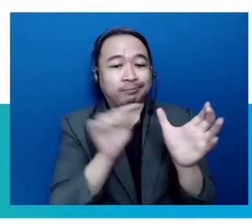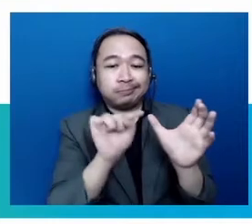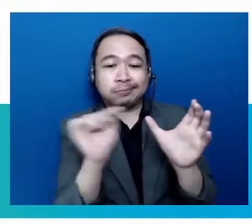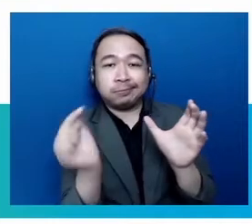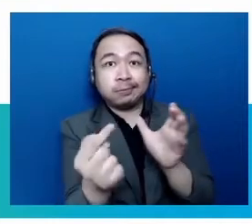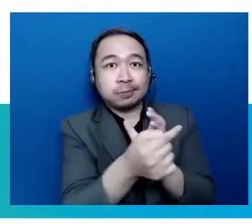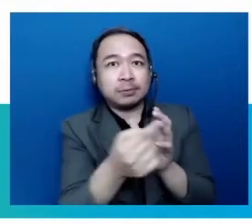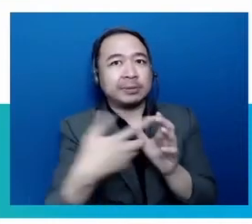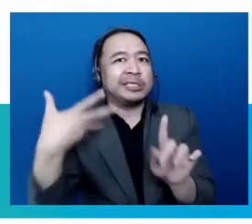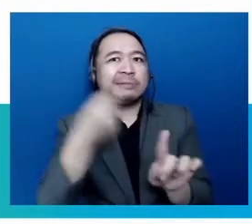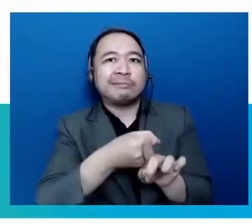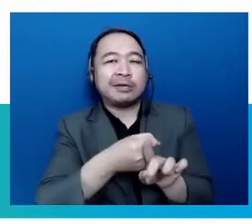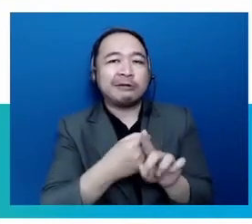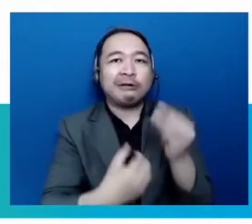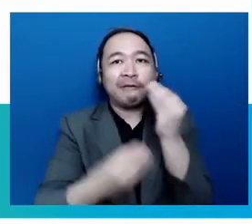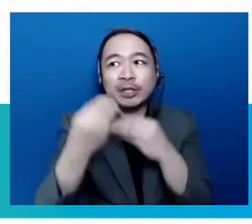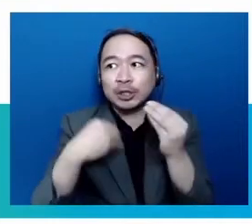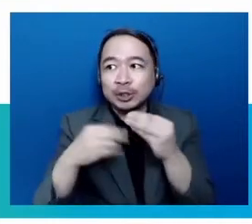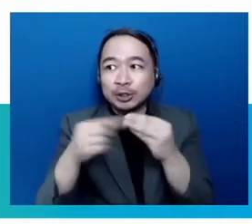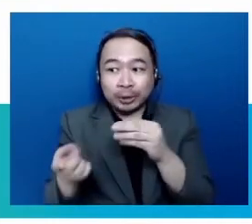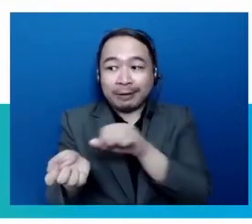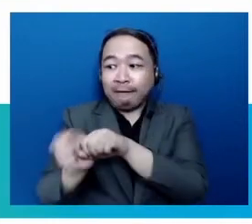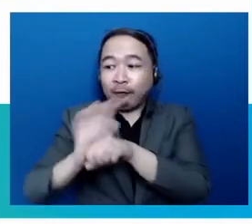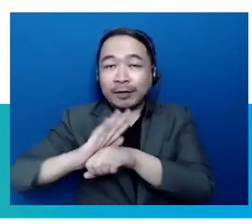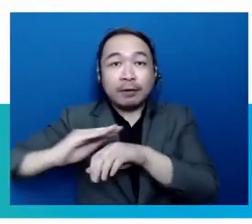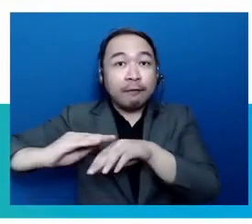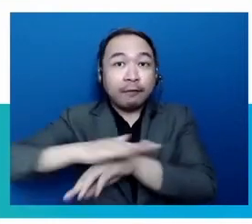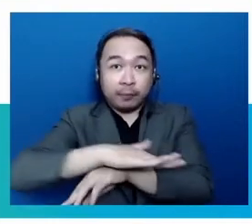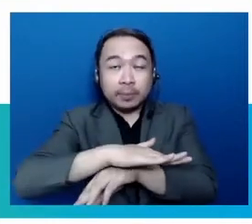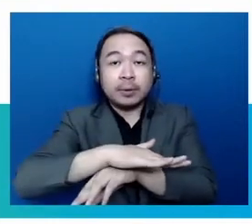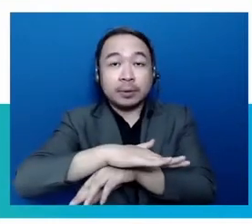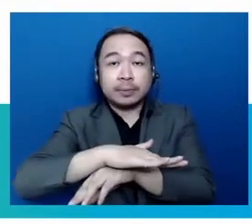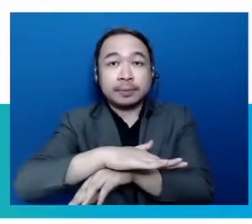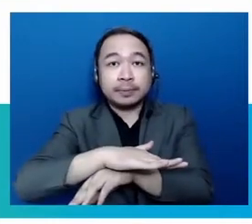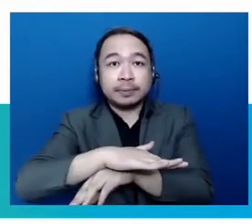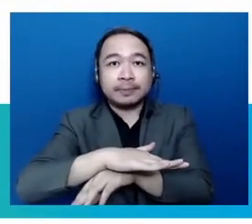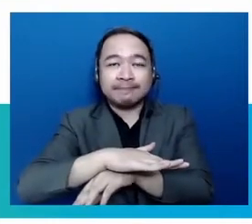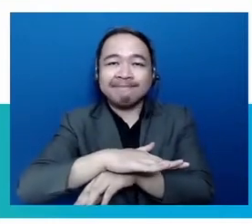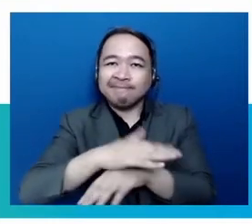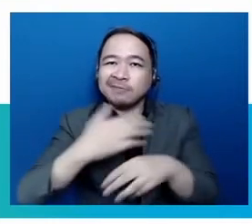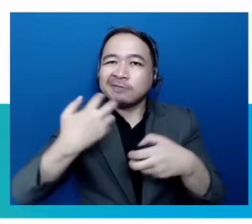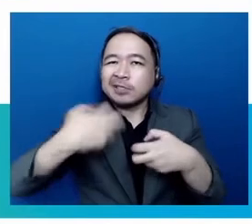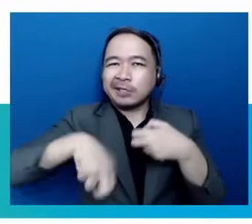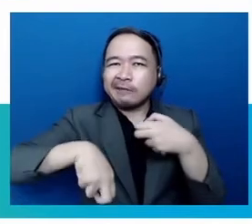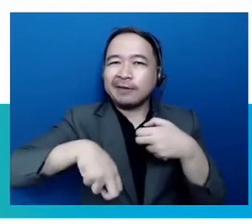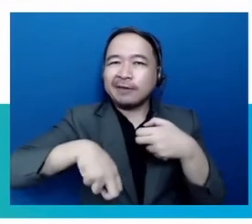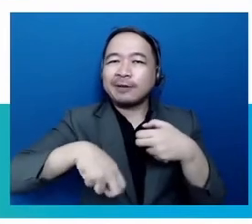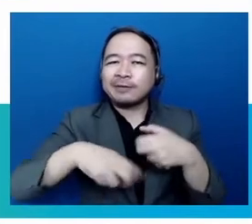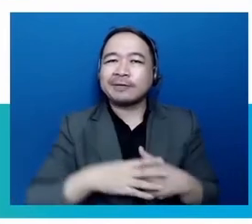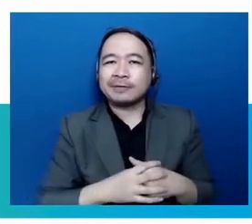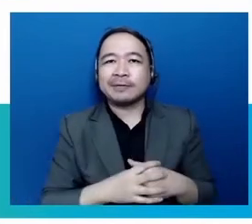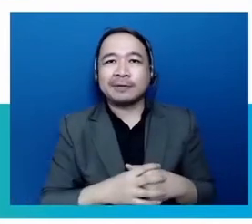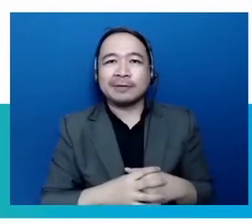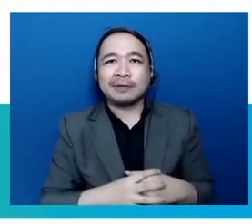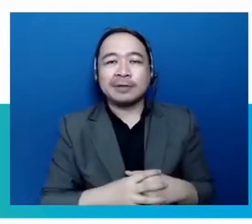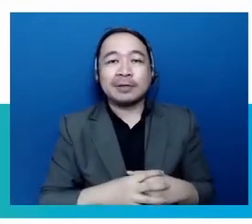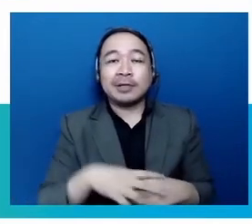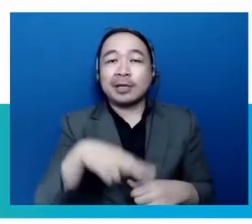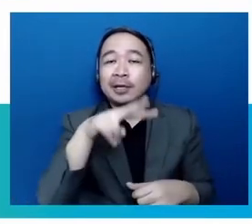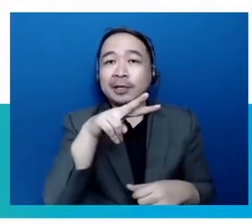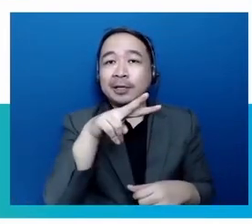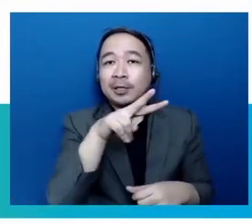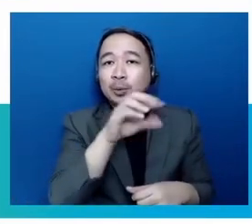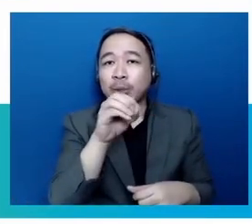on nutrition from COVID-19 is going to be really tough, has already been really tough in the 2030s. There